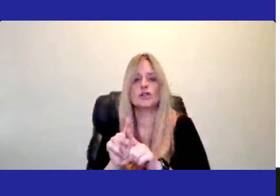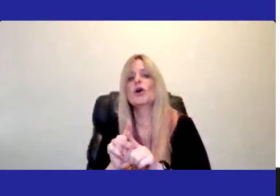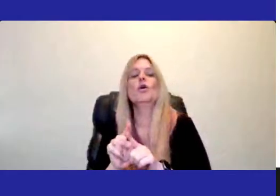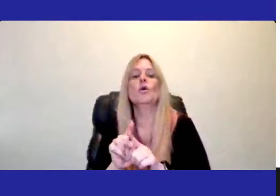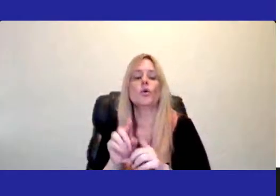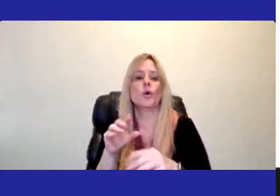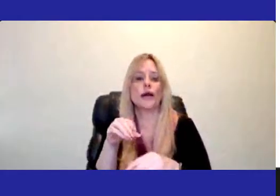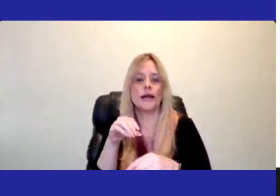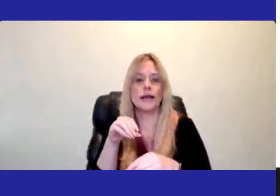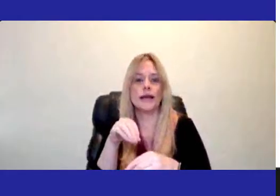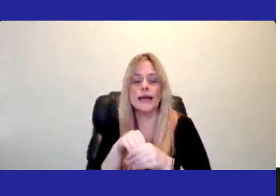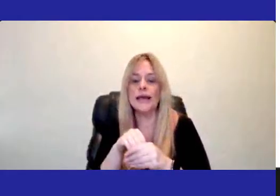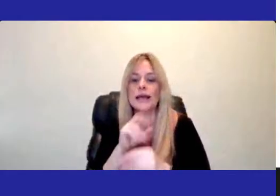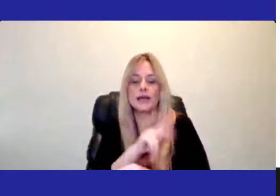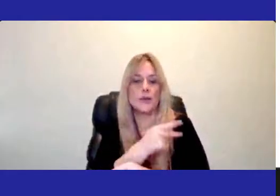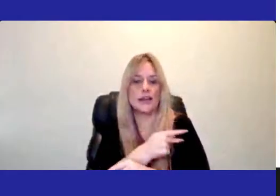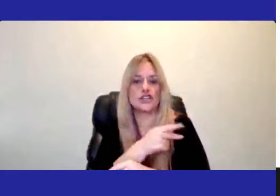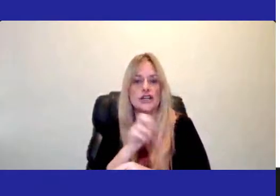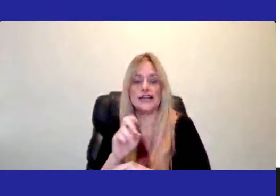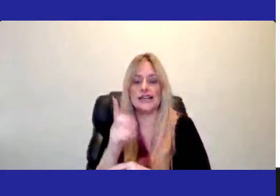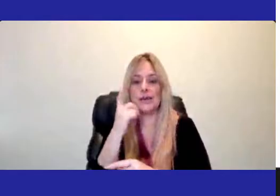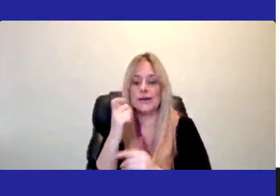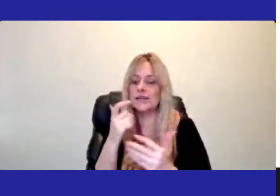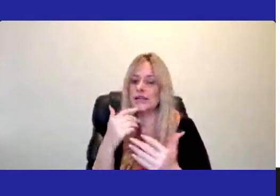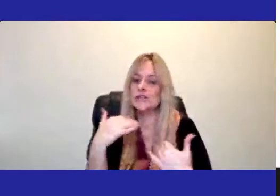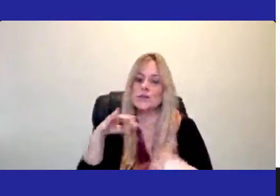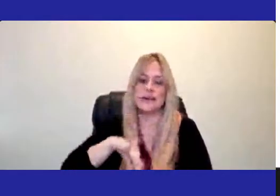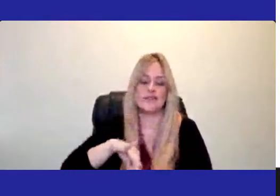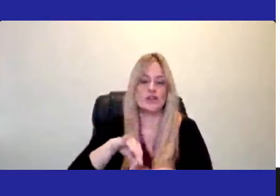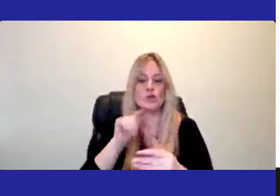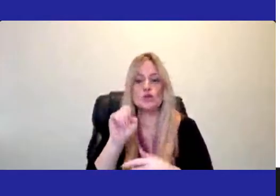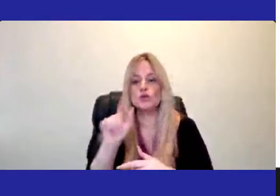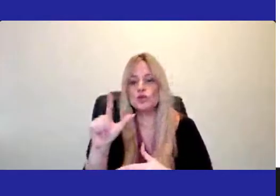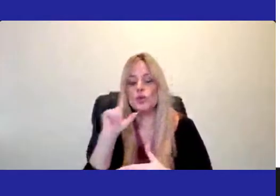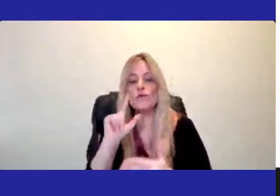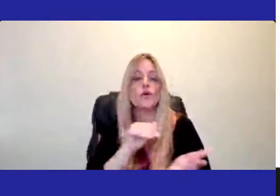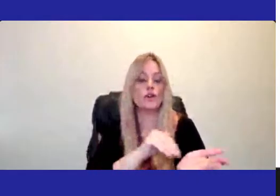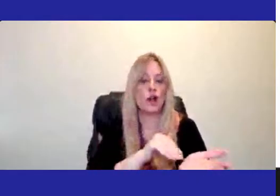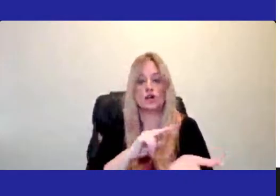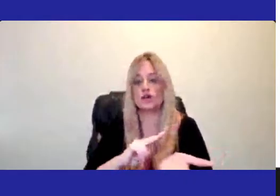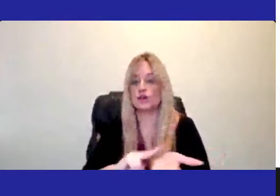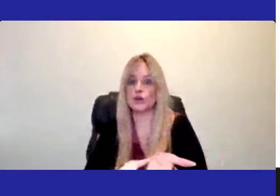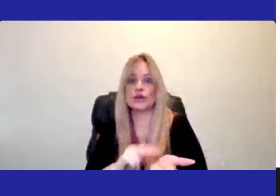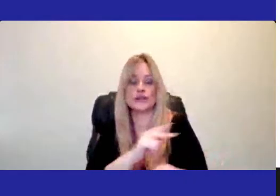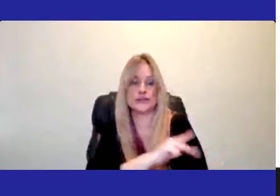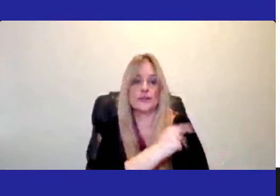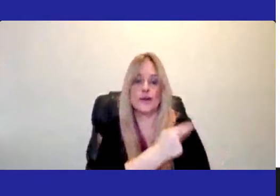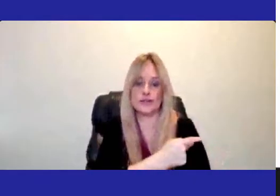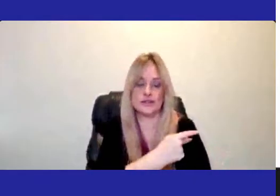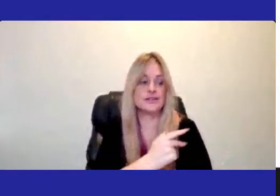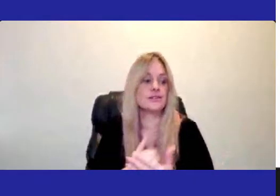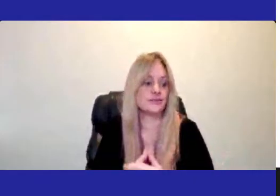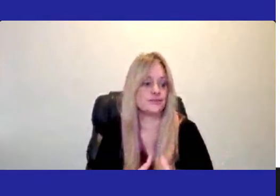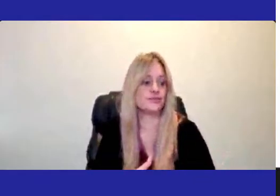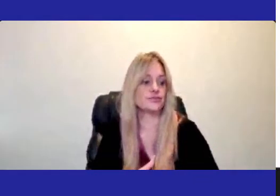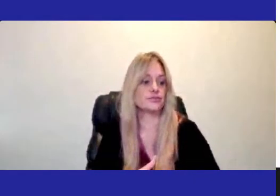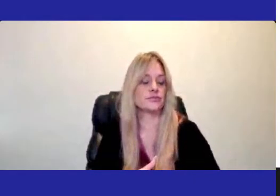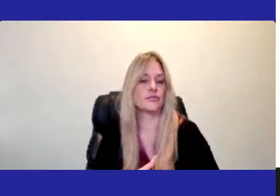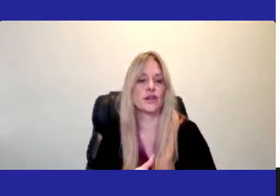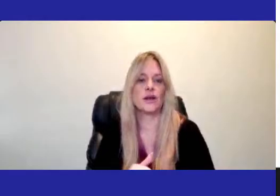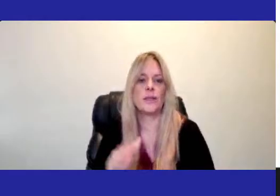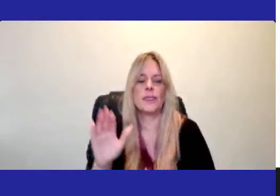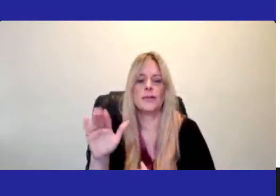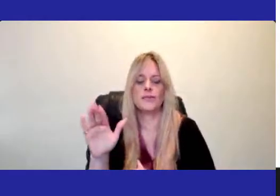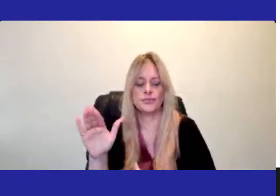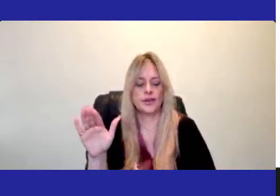inpatient, ED. This is because it's a useful tool to our doctors, our nurses, and our patients. If you can go to the next slide, please. So is there any